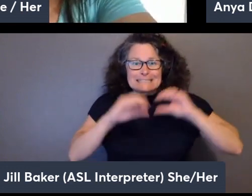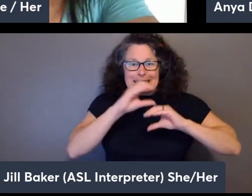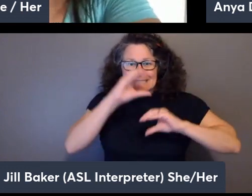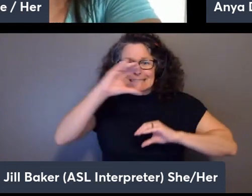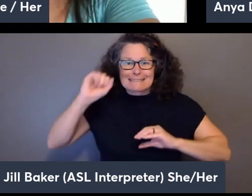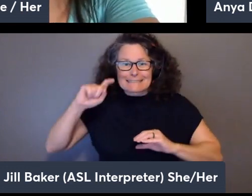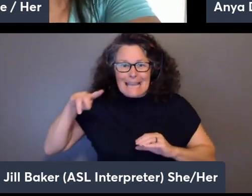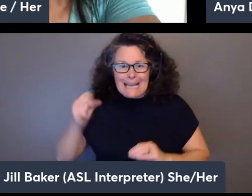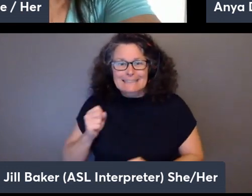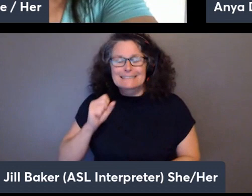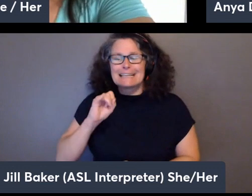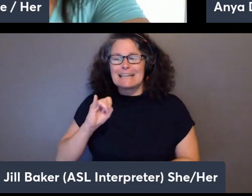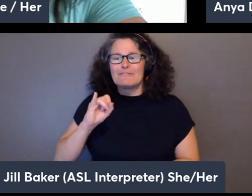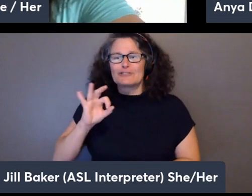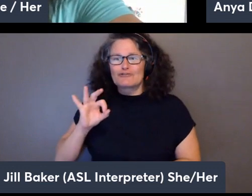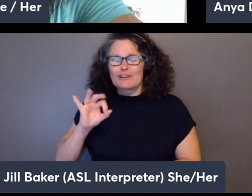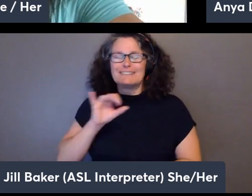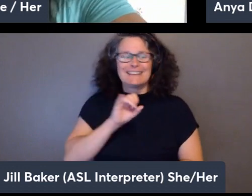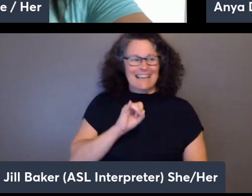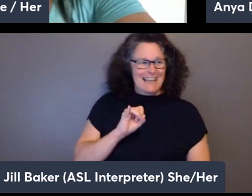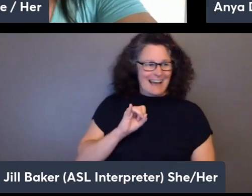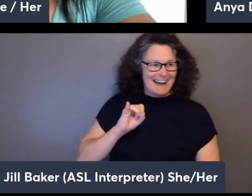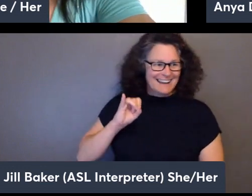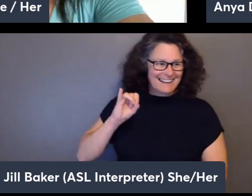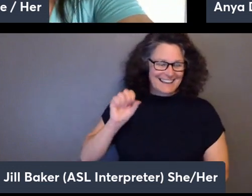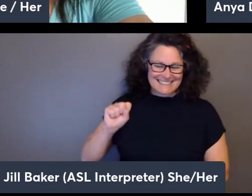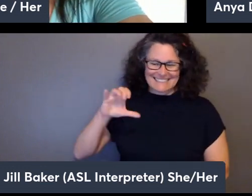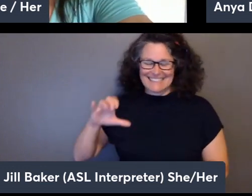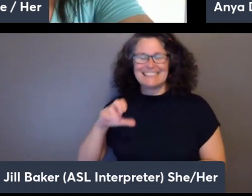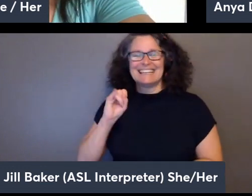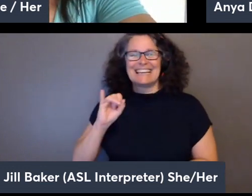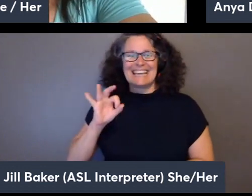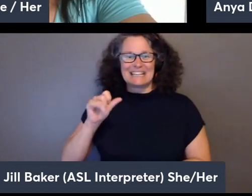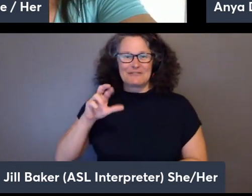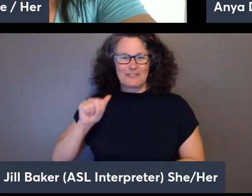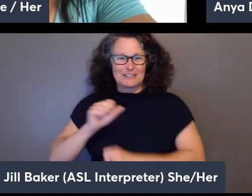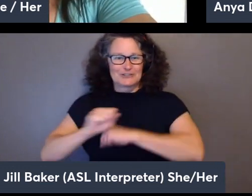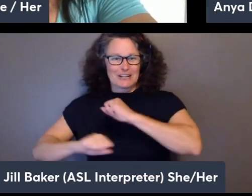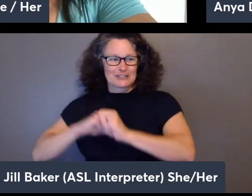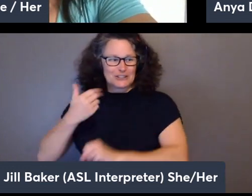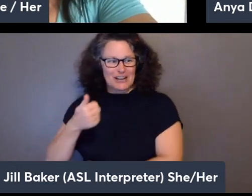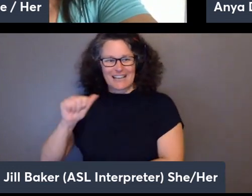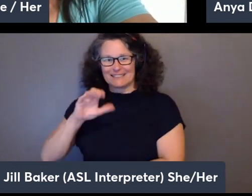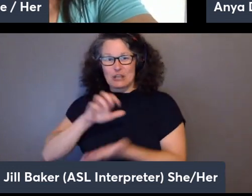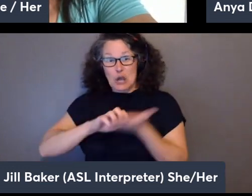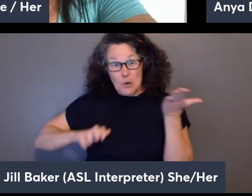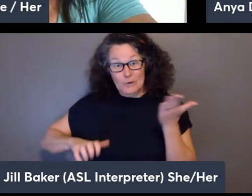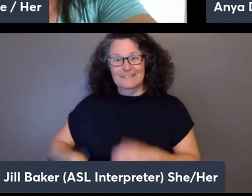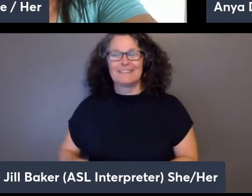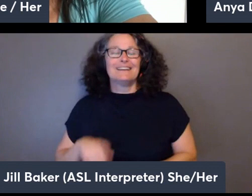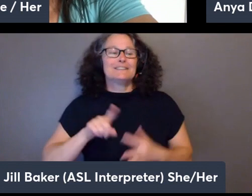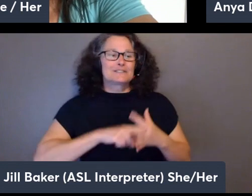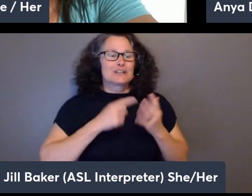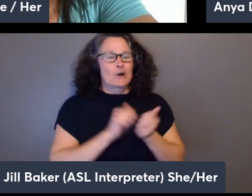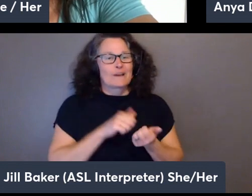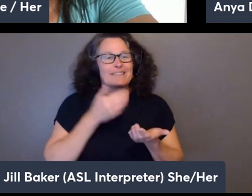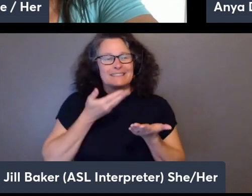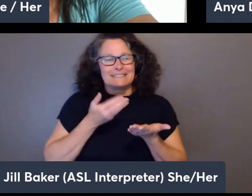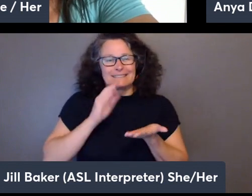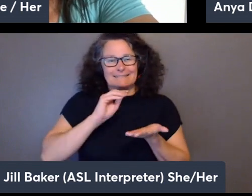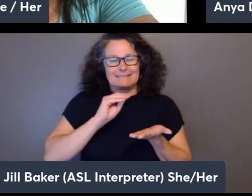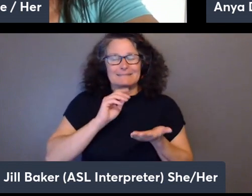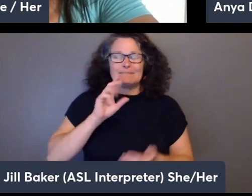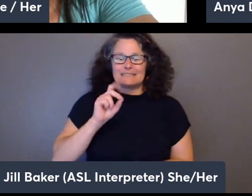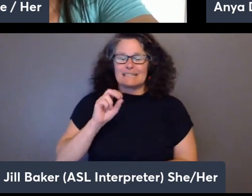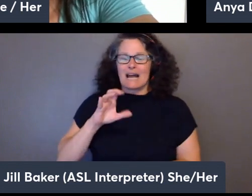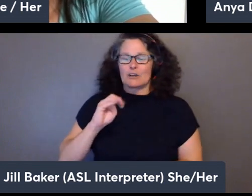as code. Yeah, I'd start with the AWS documentation, and I definitely take the